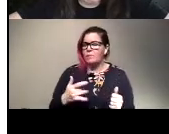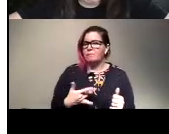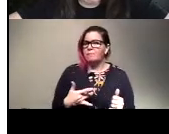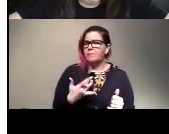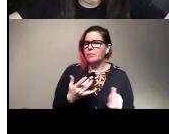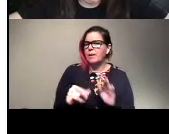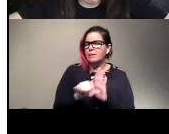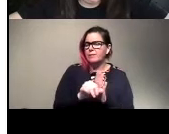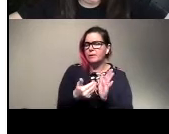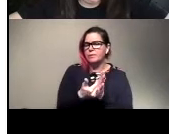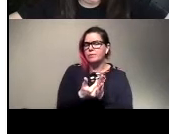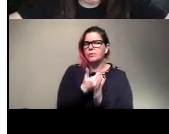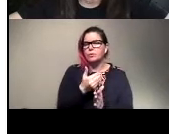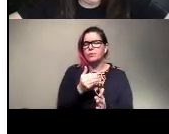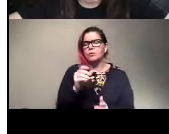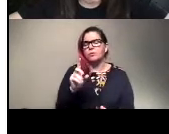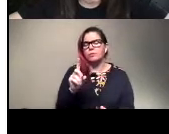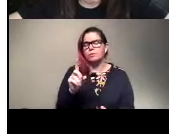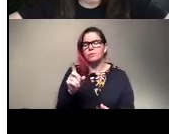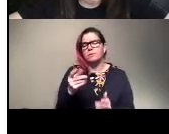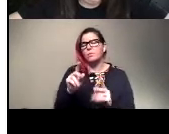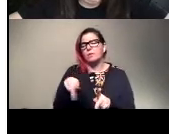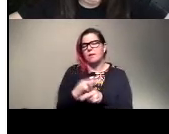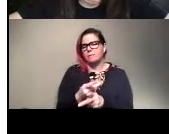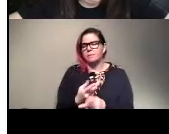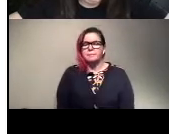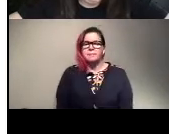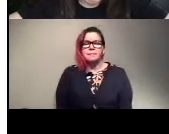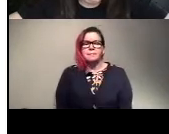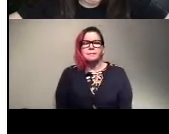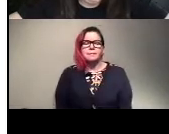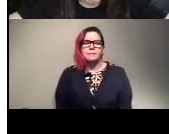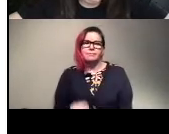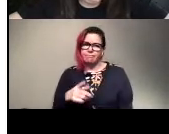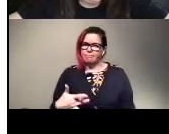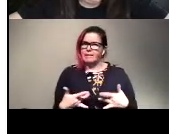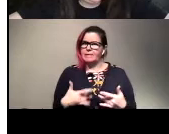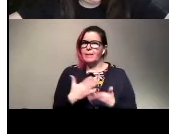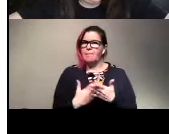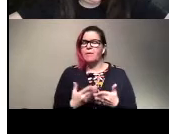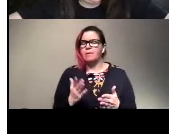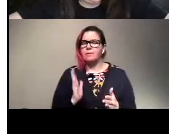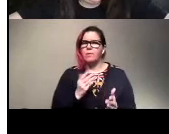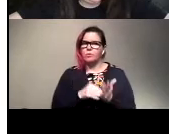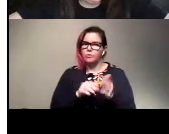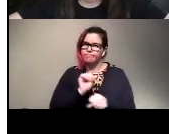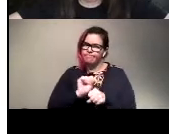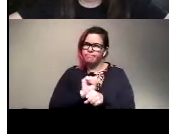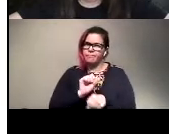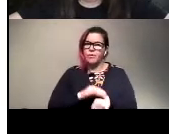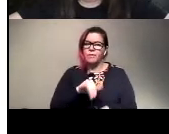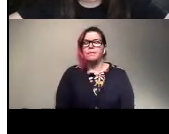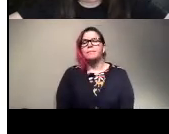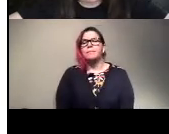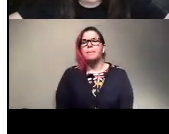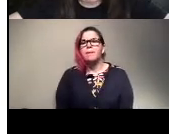new derivatives or new types. So this is sort of the exciting thing that we do and our students are working on. I don't know,